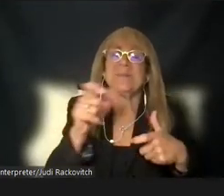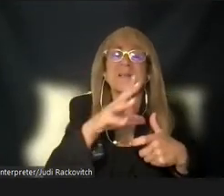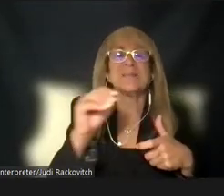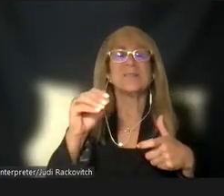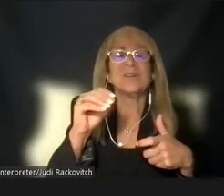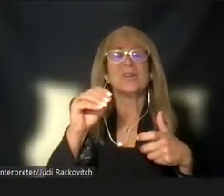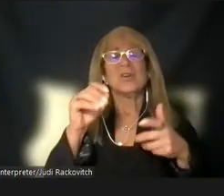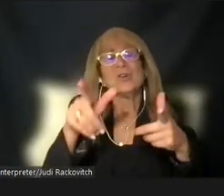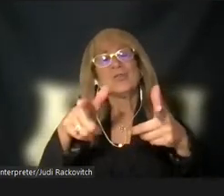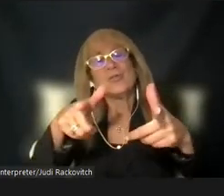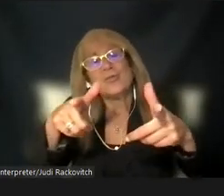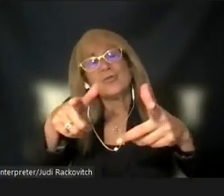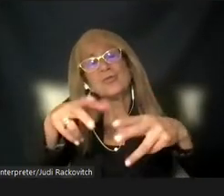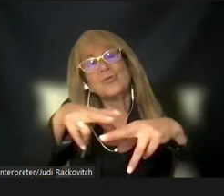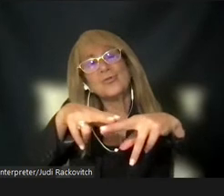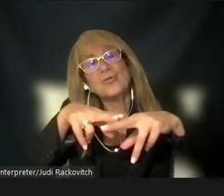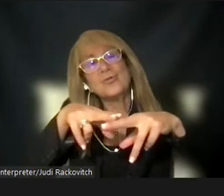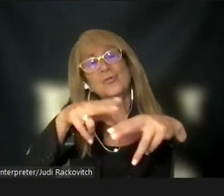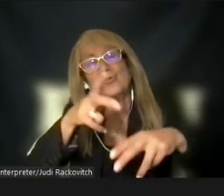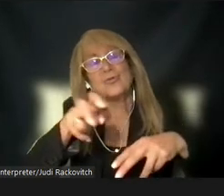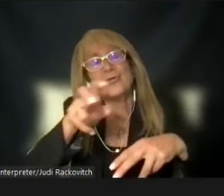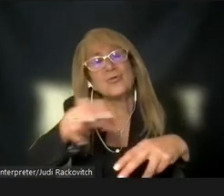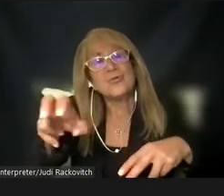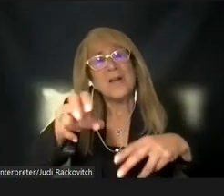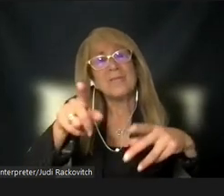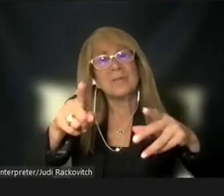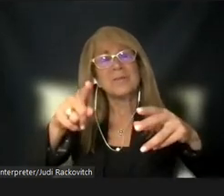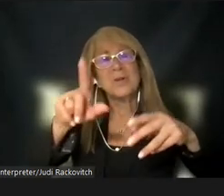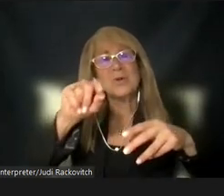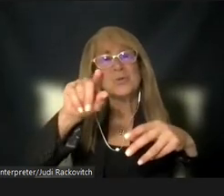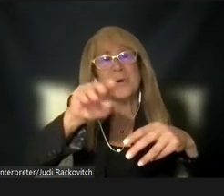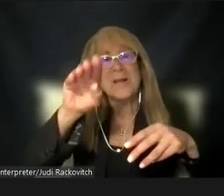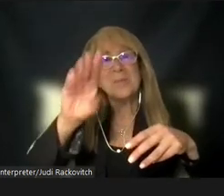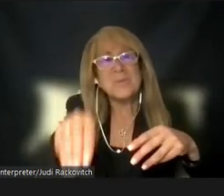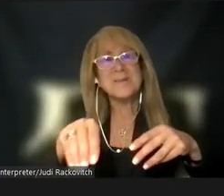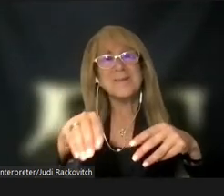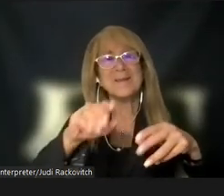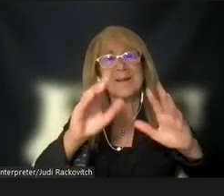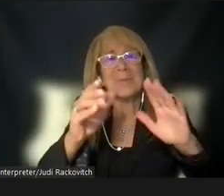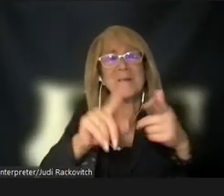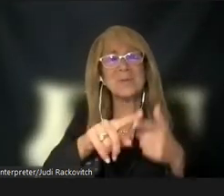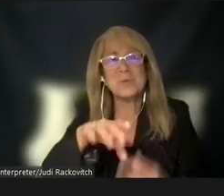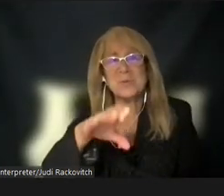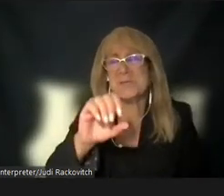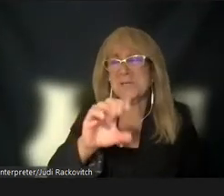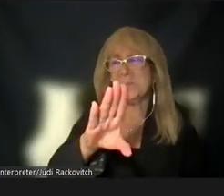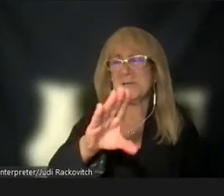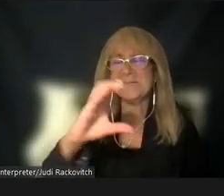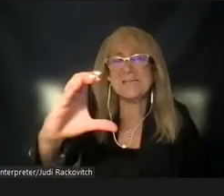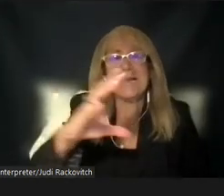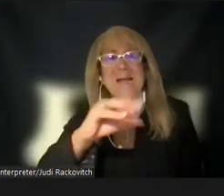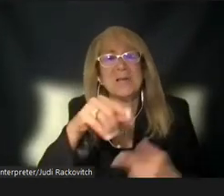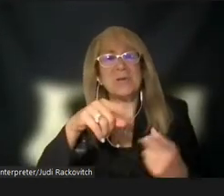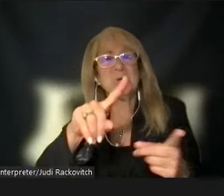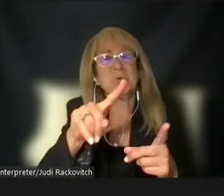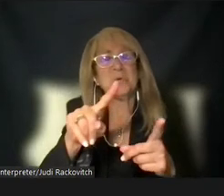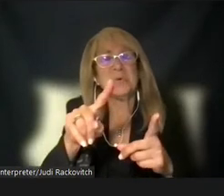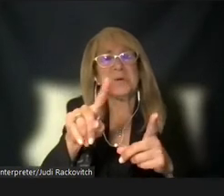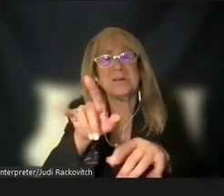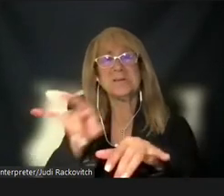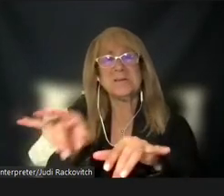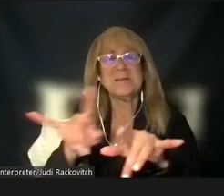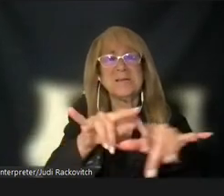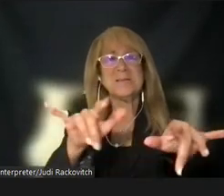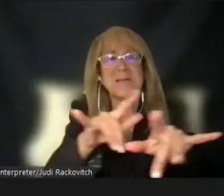decreased by 23% in Manhattan's Central Business District, or CBD. And during that same period, multiple studies and panels